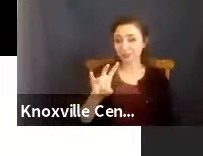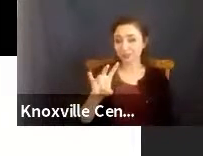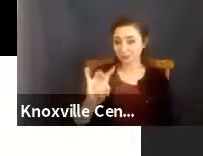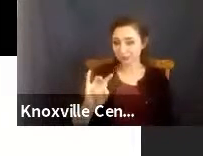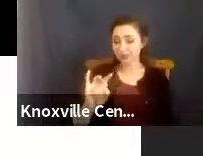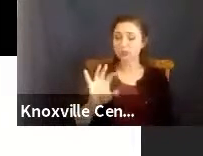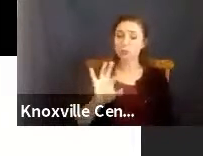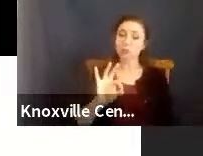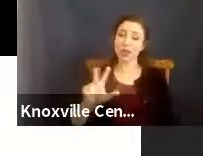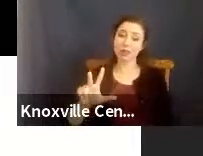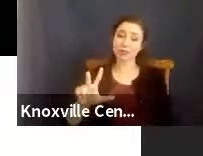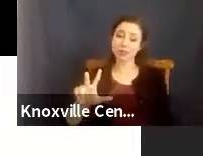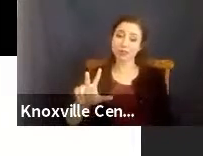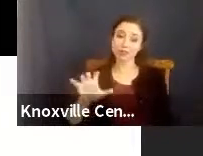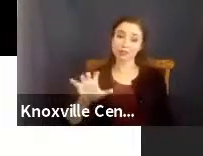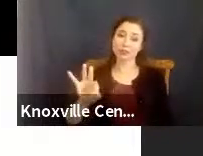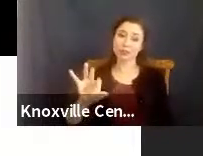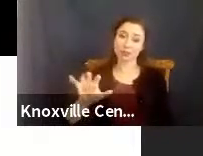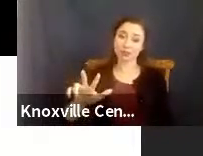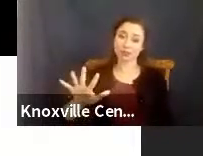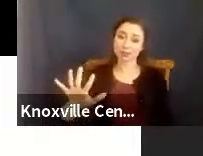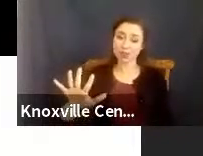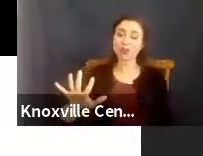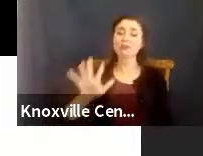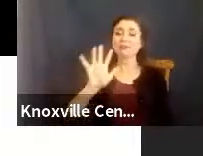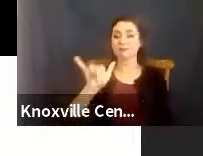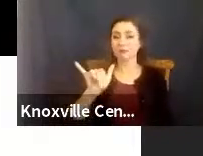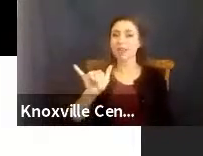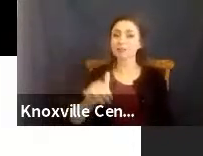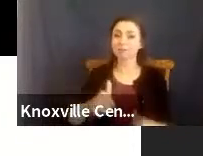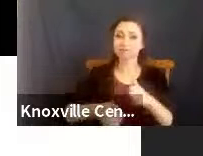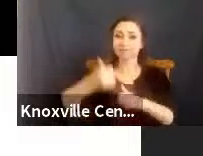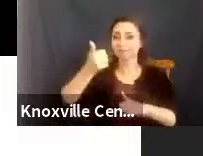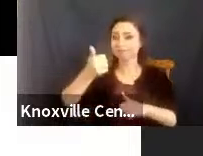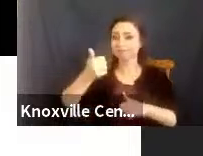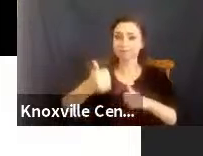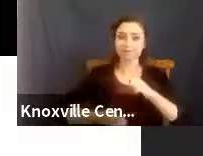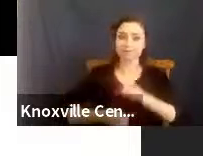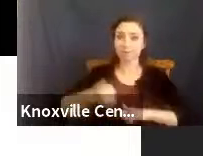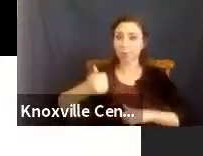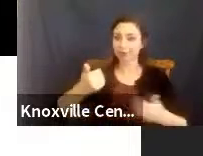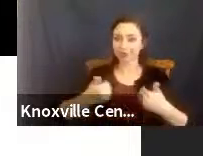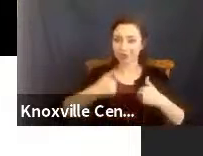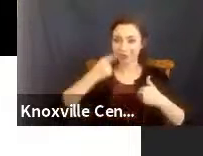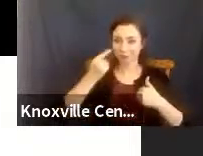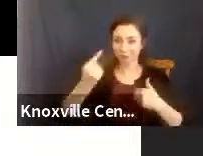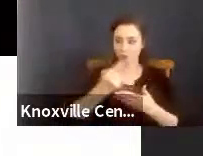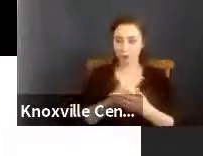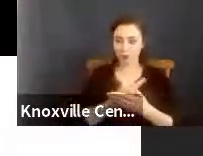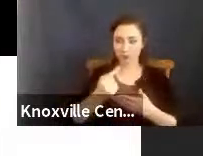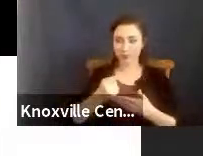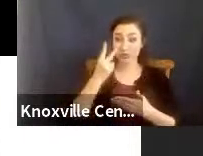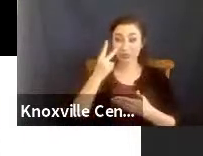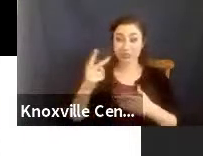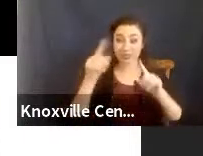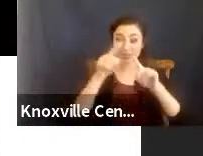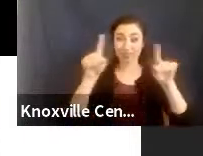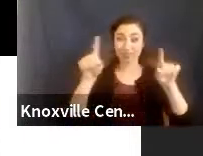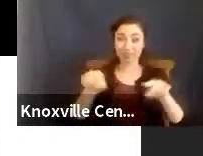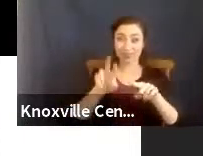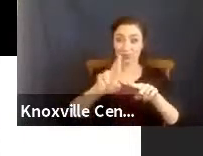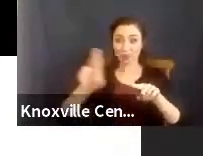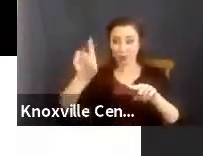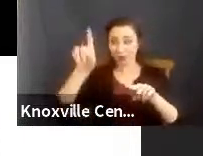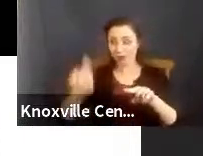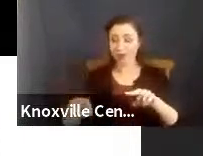935 is our max for a week. And you see on the right-hand side for Knox County,